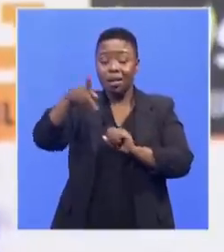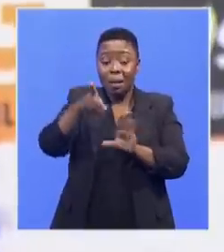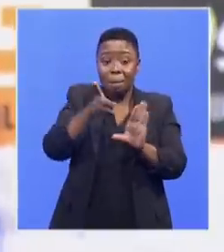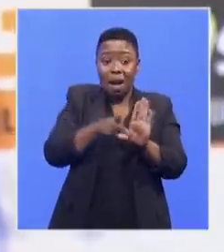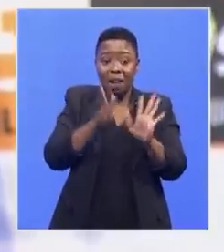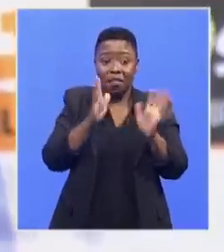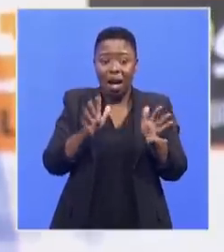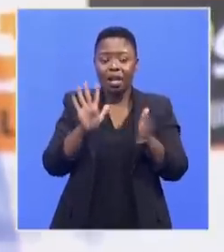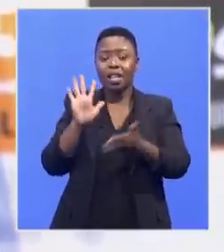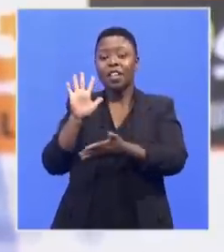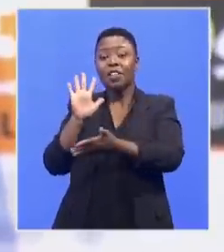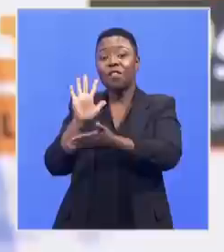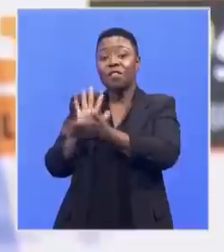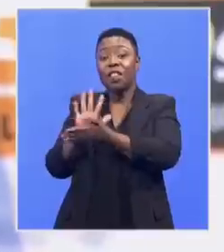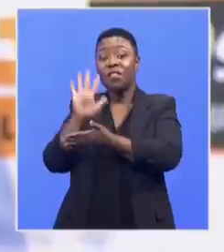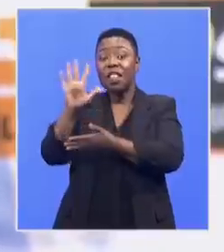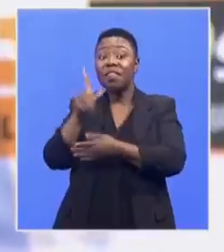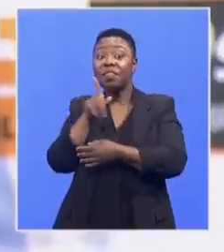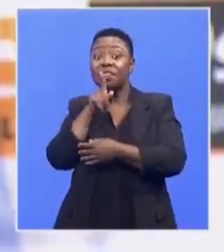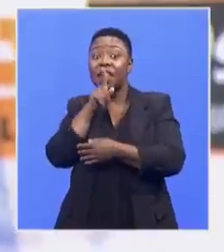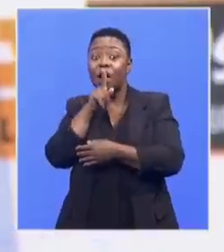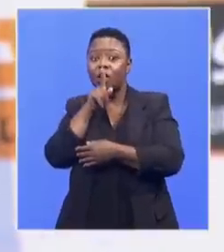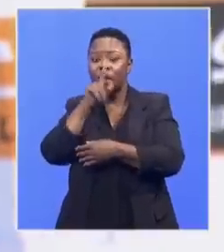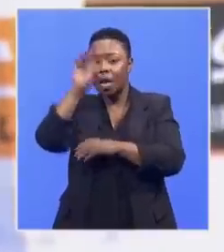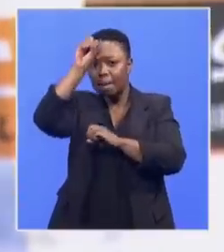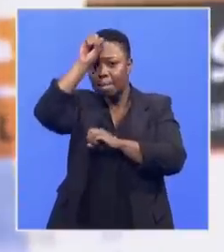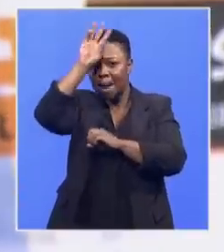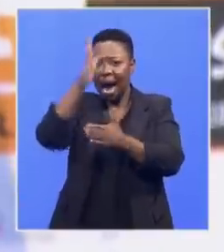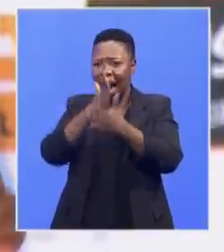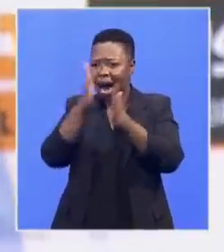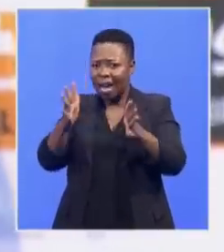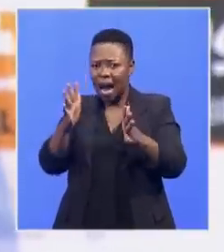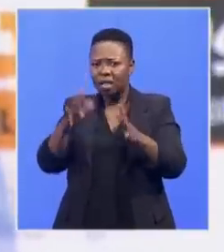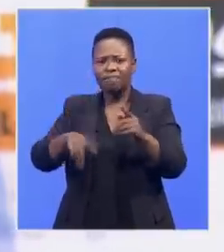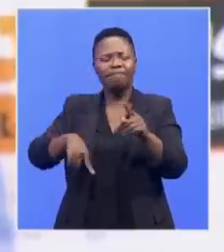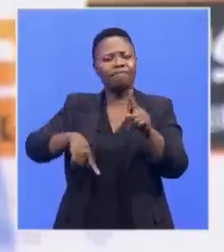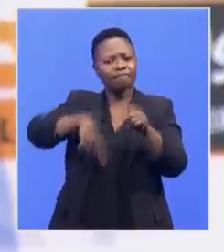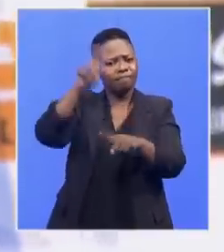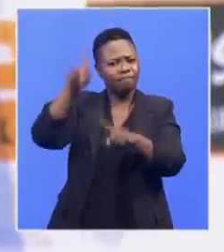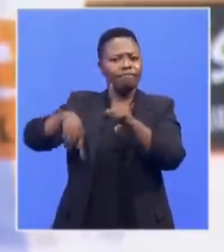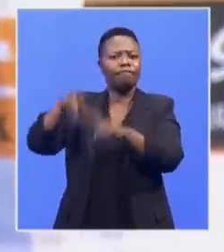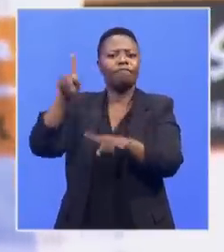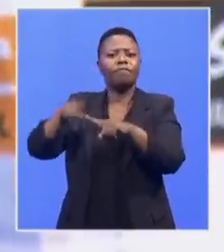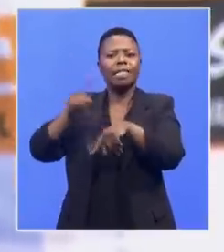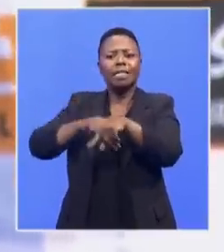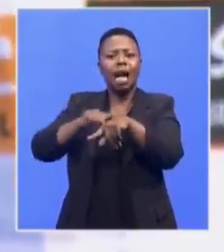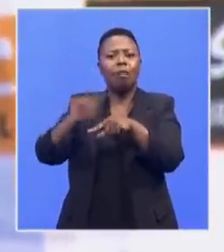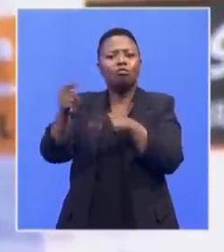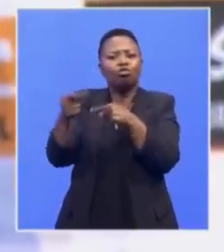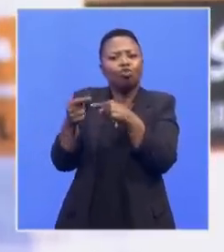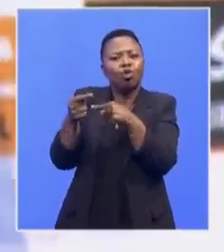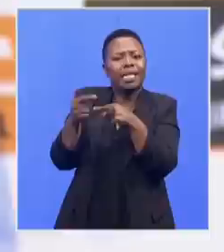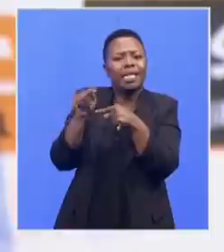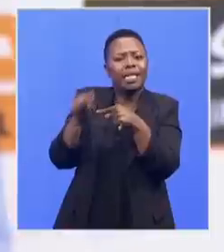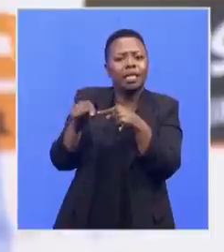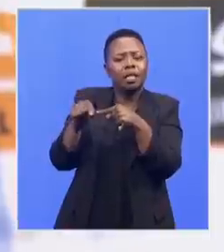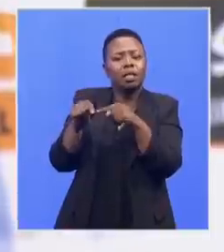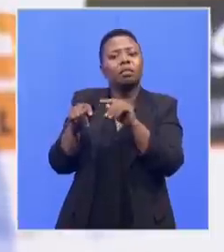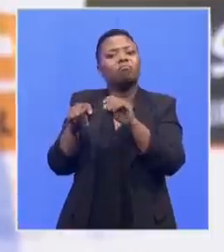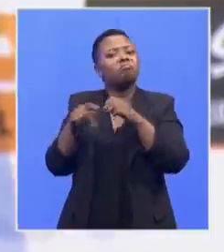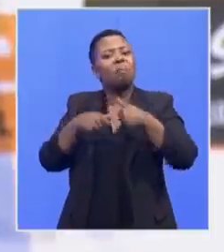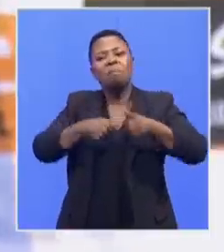50,000 of them were dismissed within a short space of time, and they were sent to their